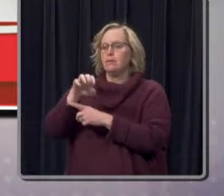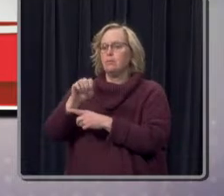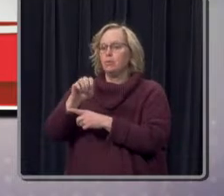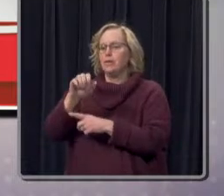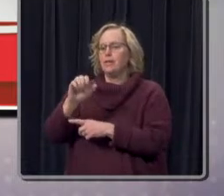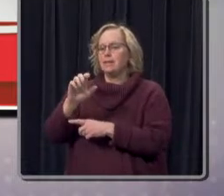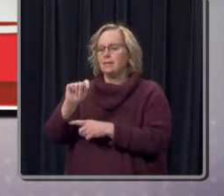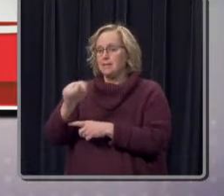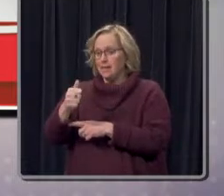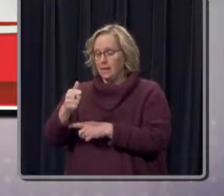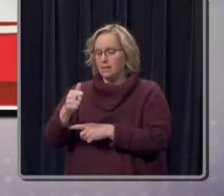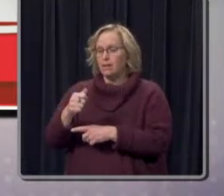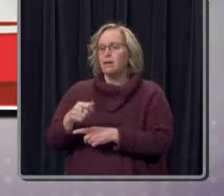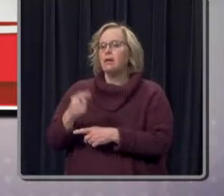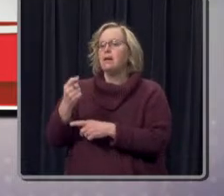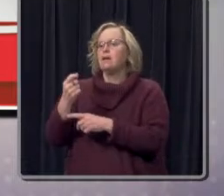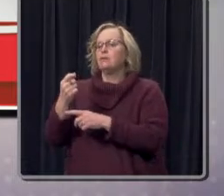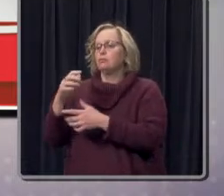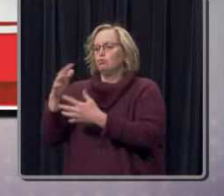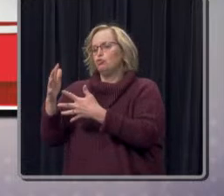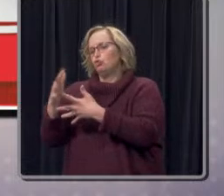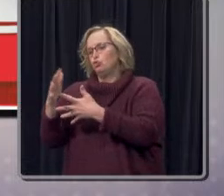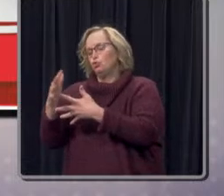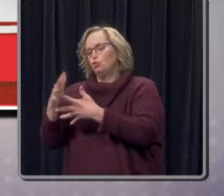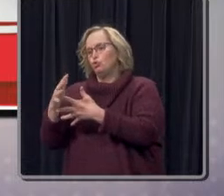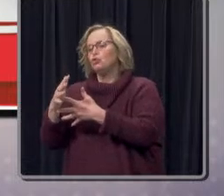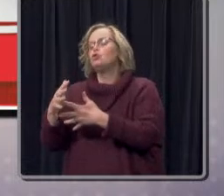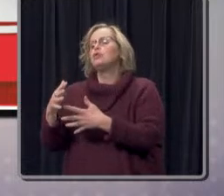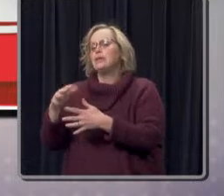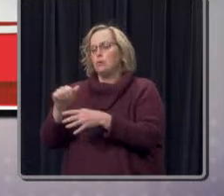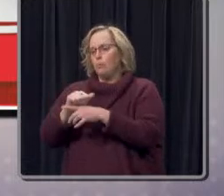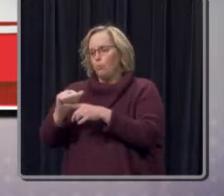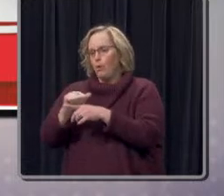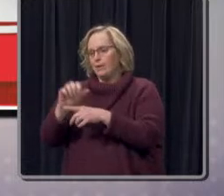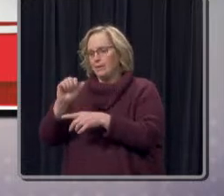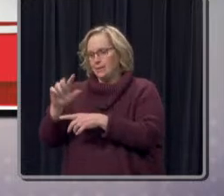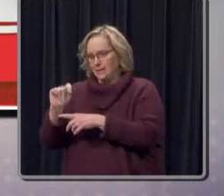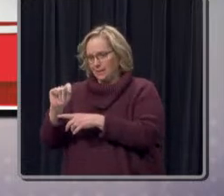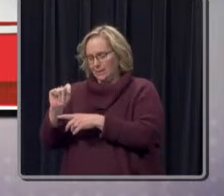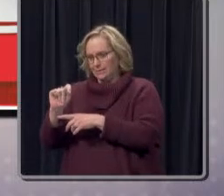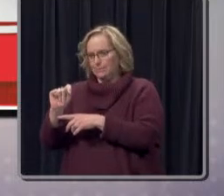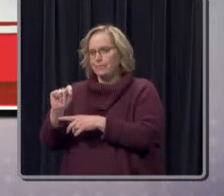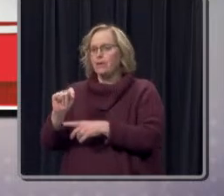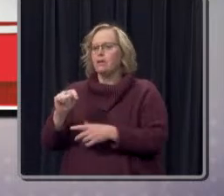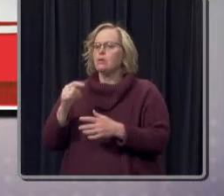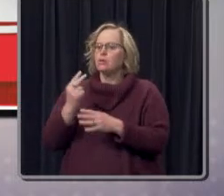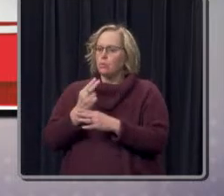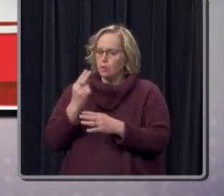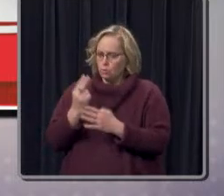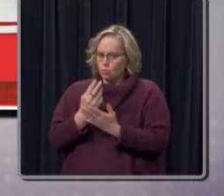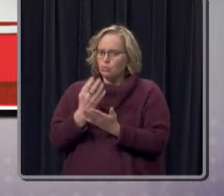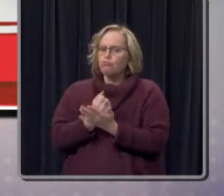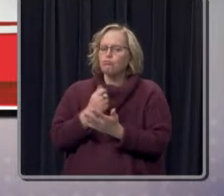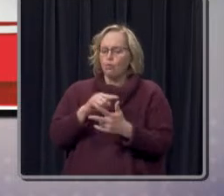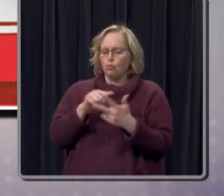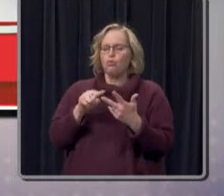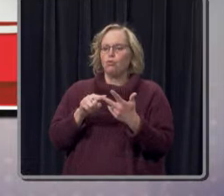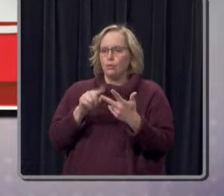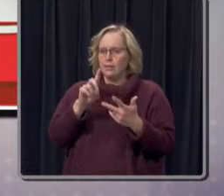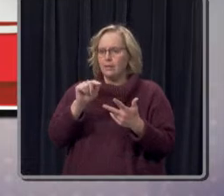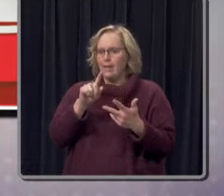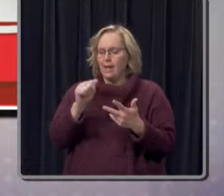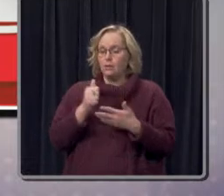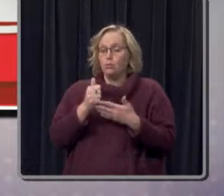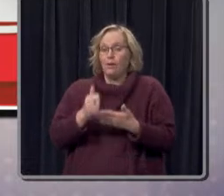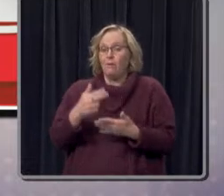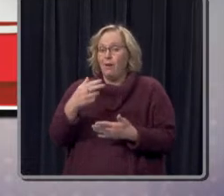10. Our 11th graders are doing the practice ACT. And so we use those 3 pieces, again, to help our high school teachers